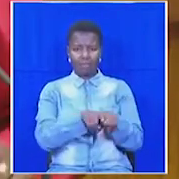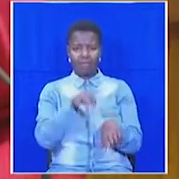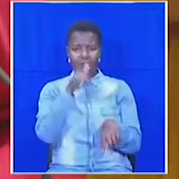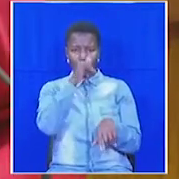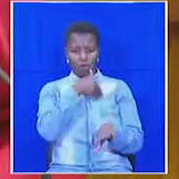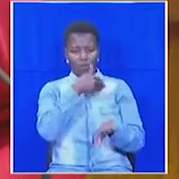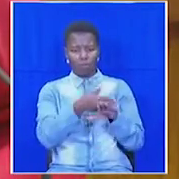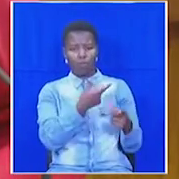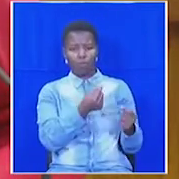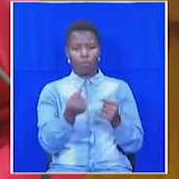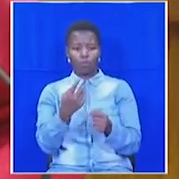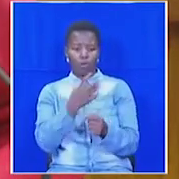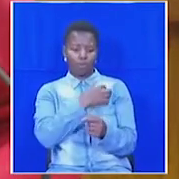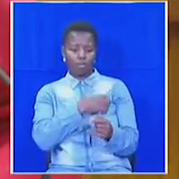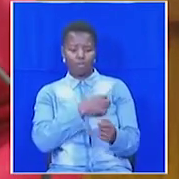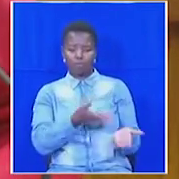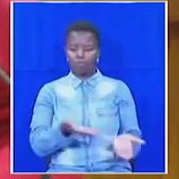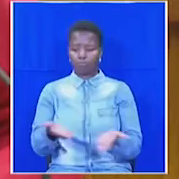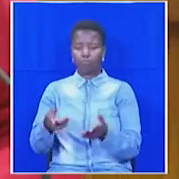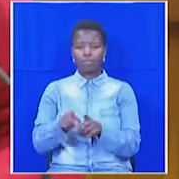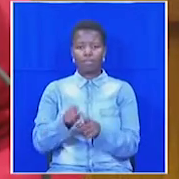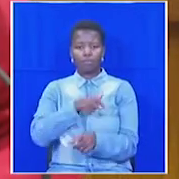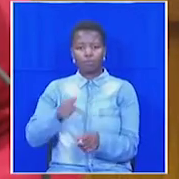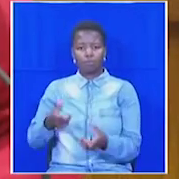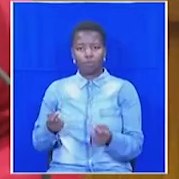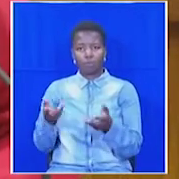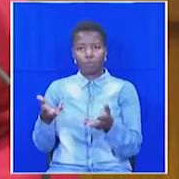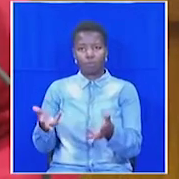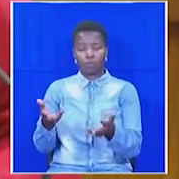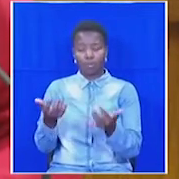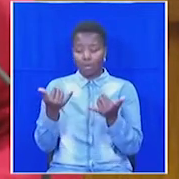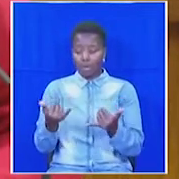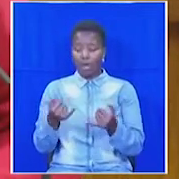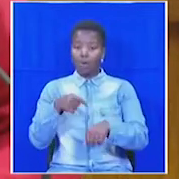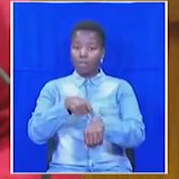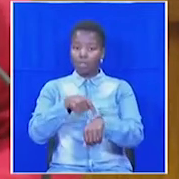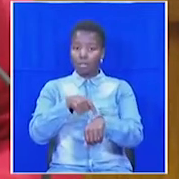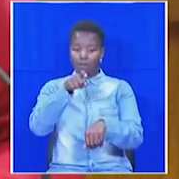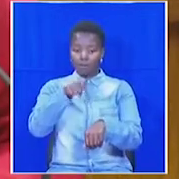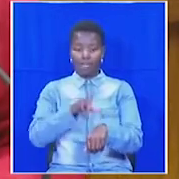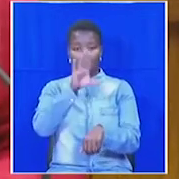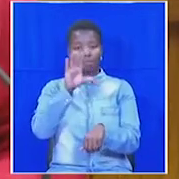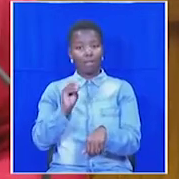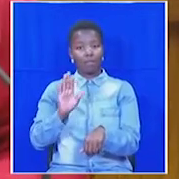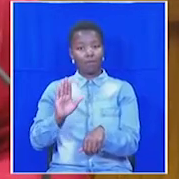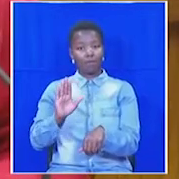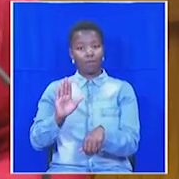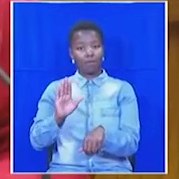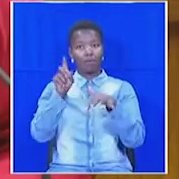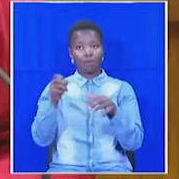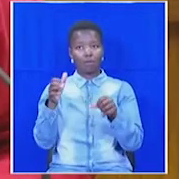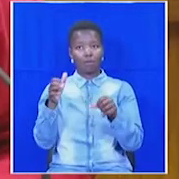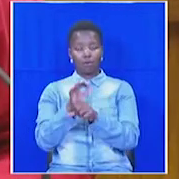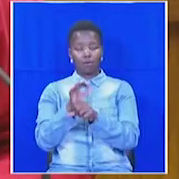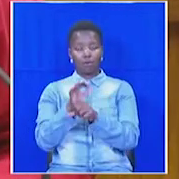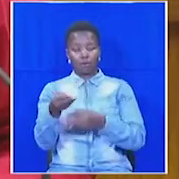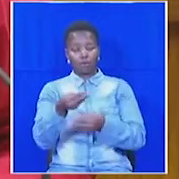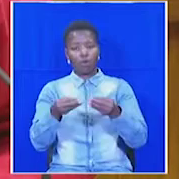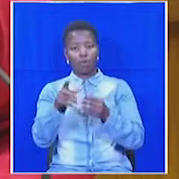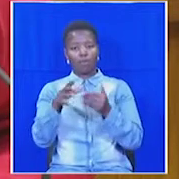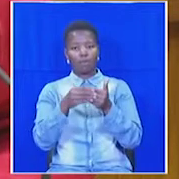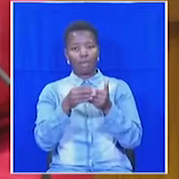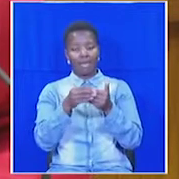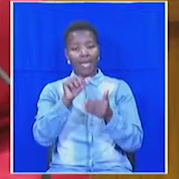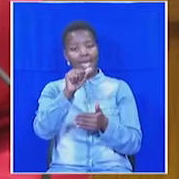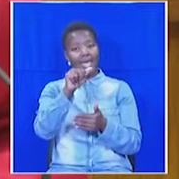as ministers and presidents of this country. The time has come for South Africans to reject the corrupt ANC